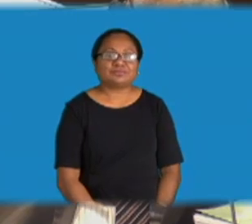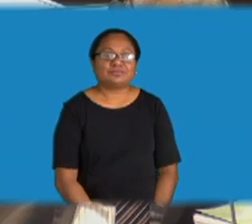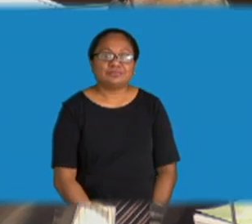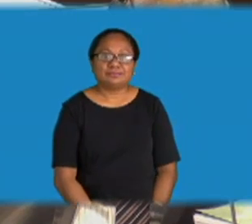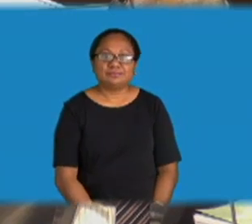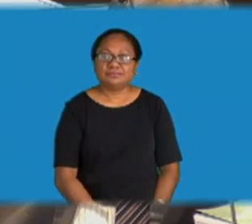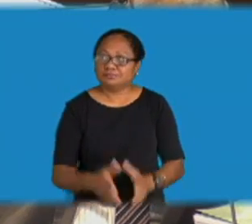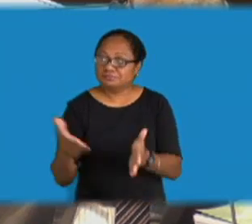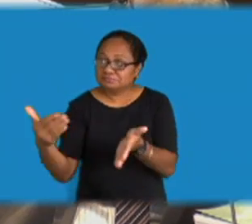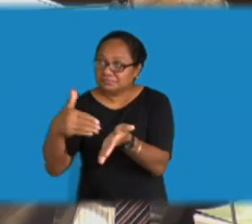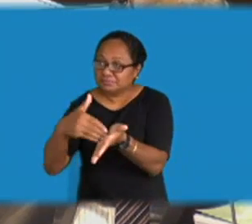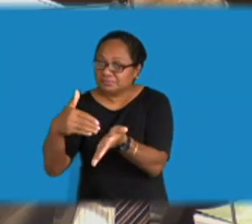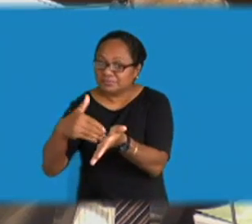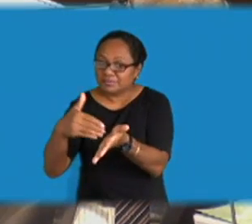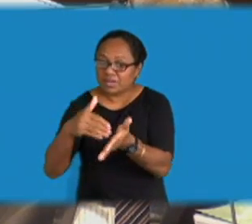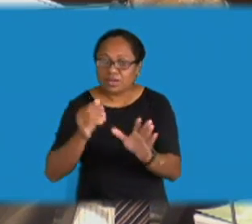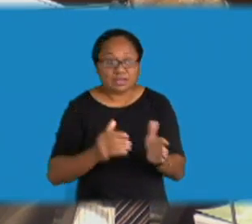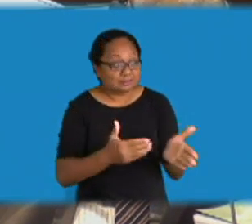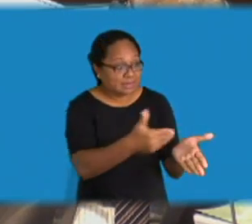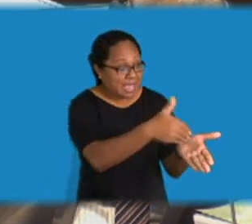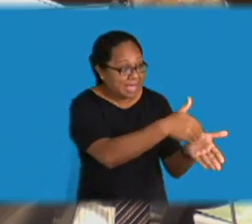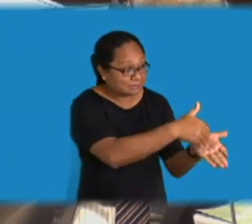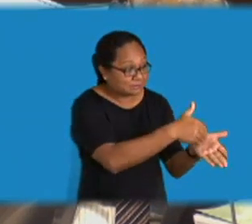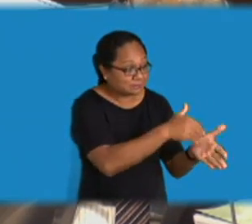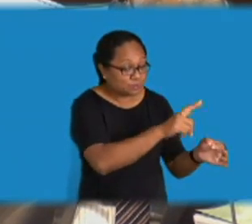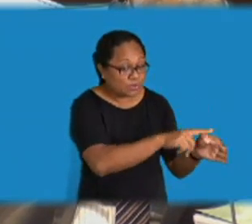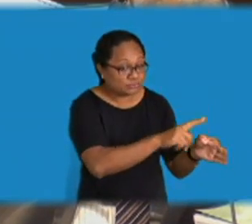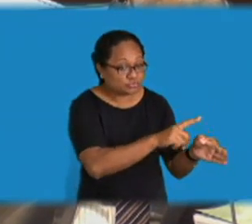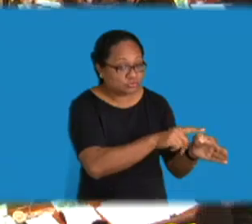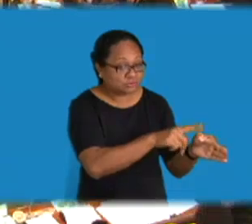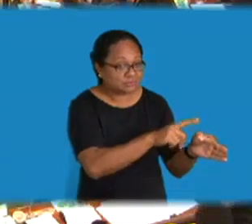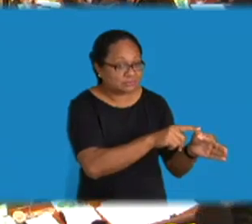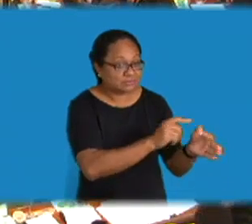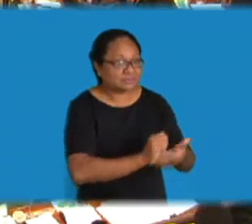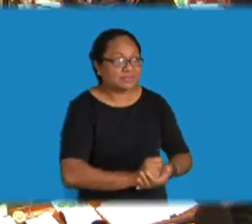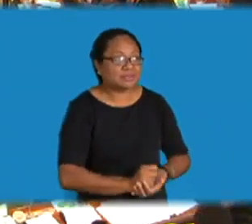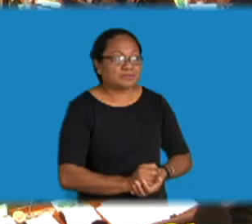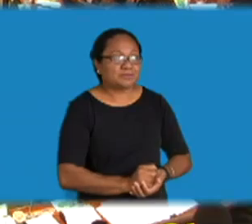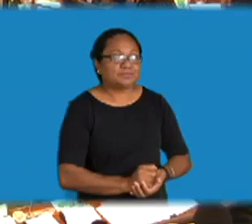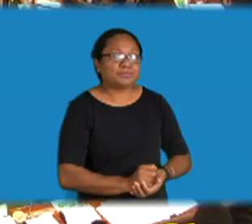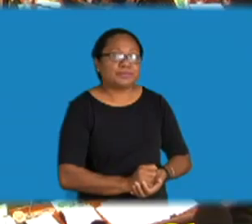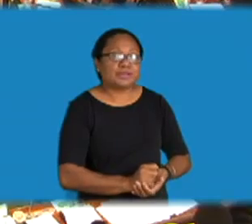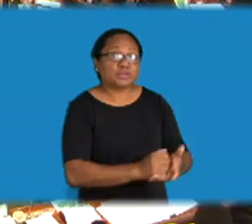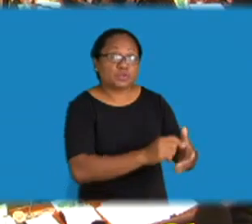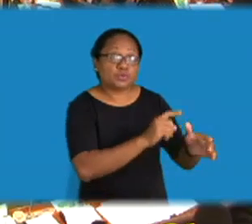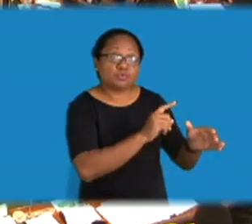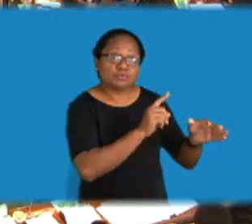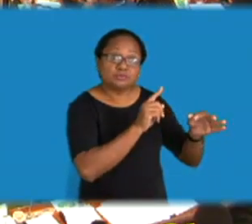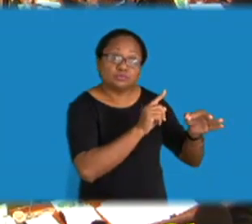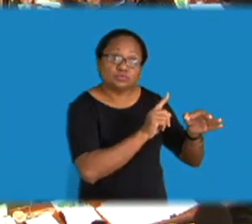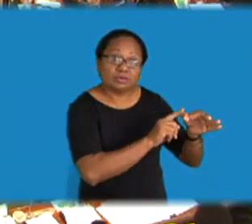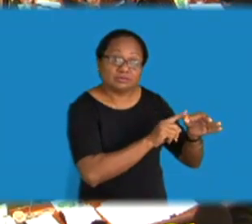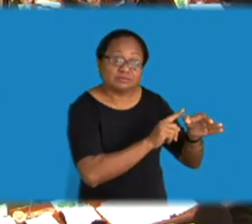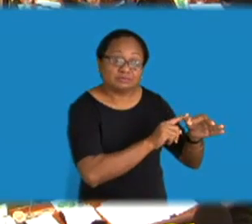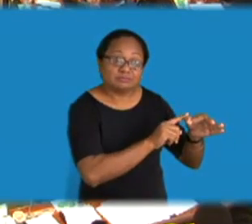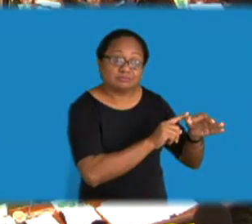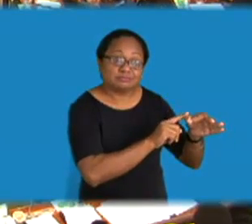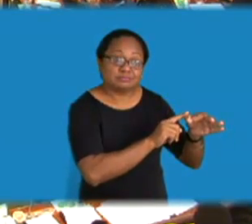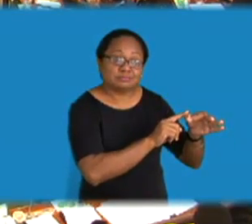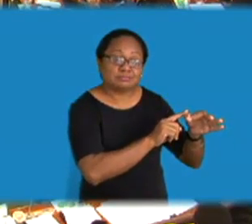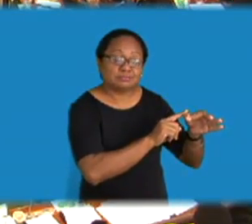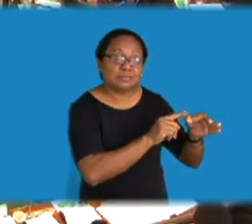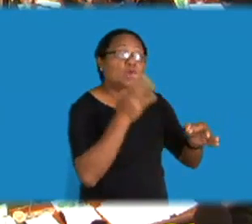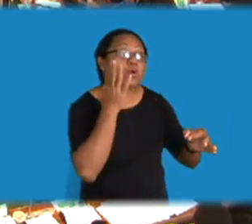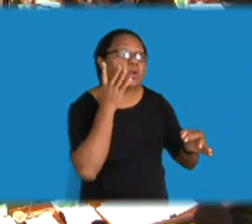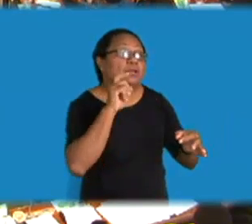Supplementary question, Madam Speaker. I note the background by the Honourable Minister. The question is, when will the interim